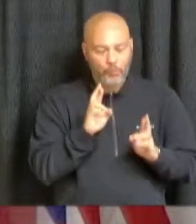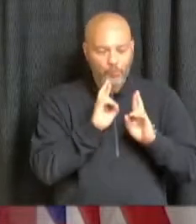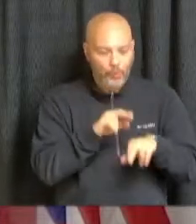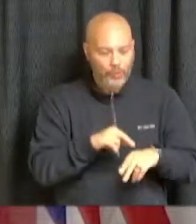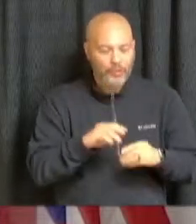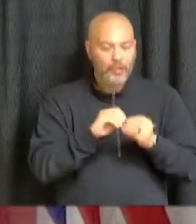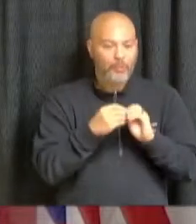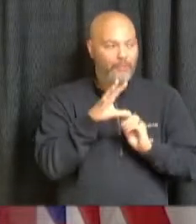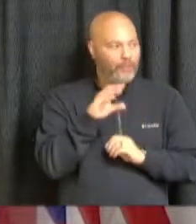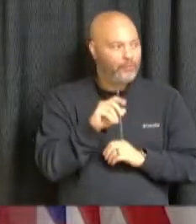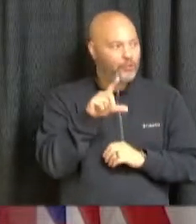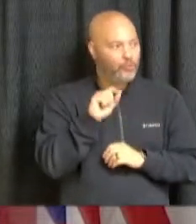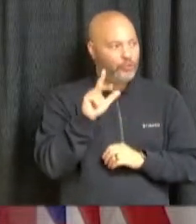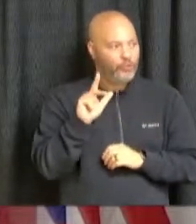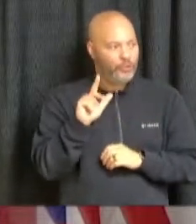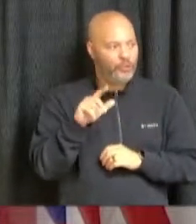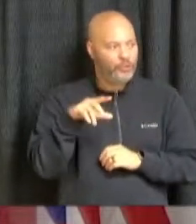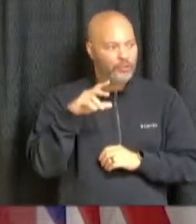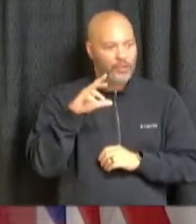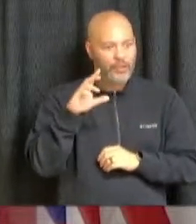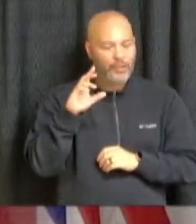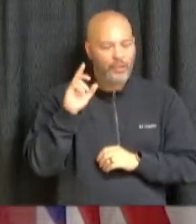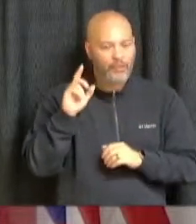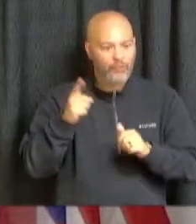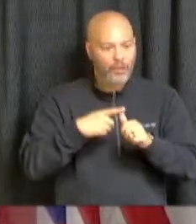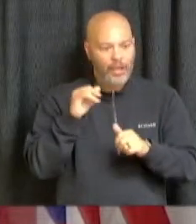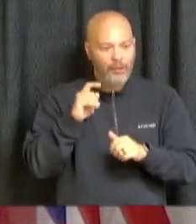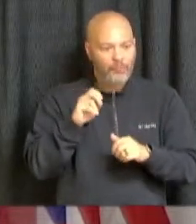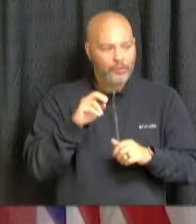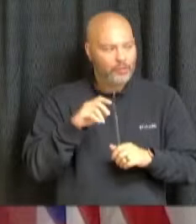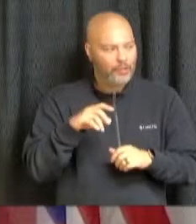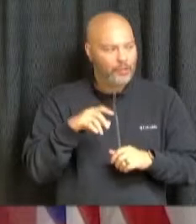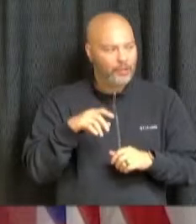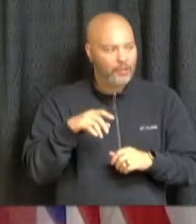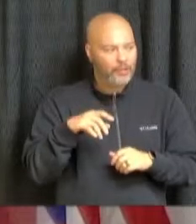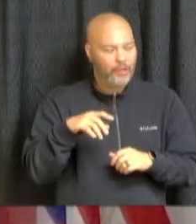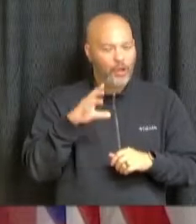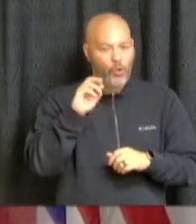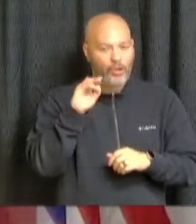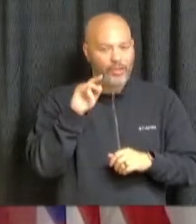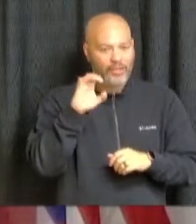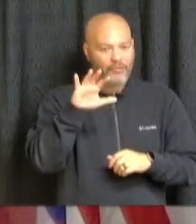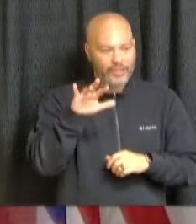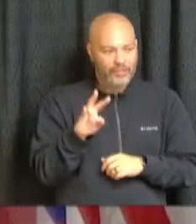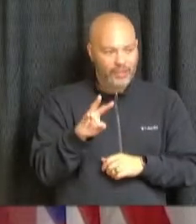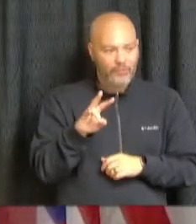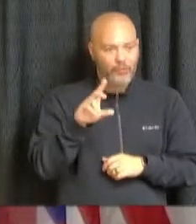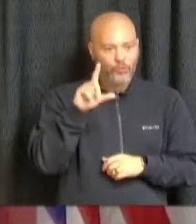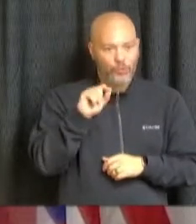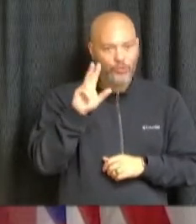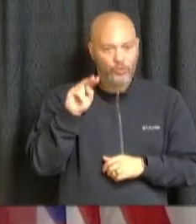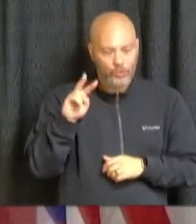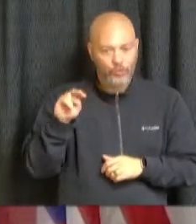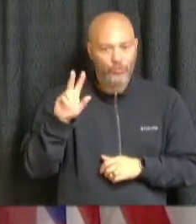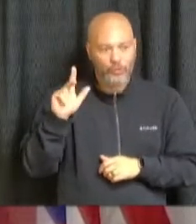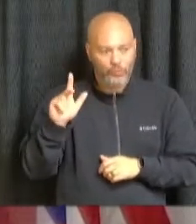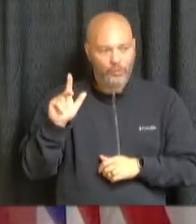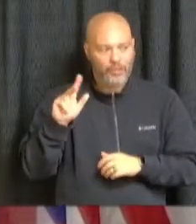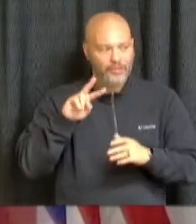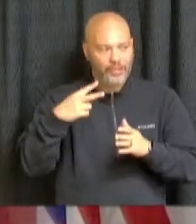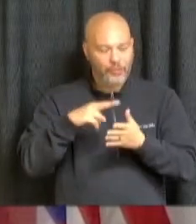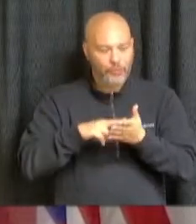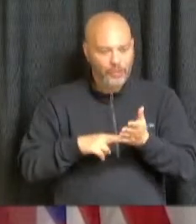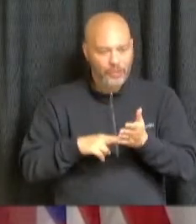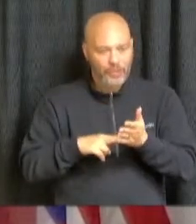50, 2020-23, this item has been withdrawn. Ordinance 57, 2022-23,